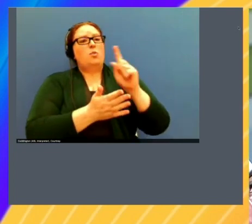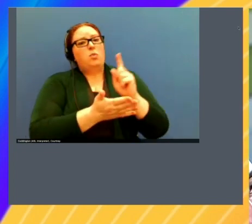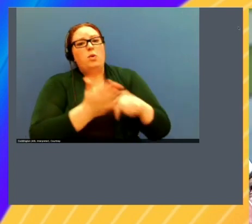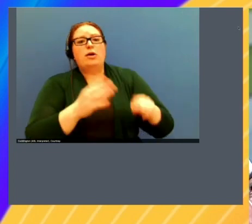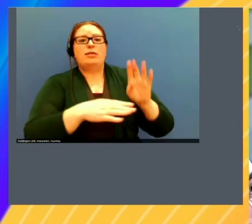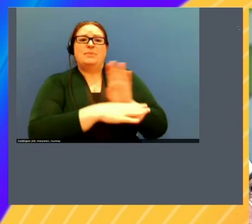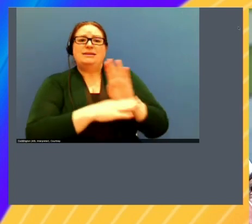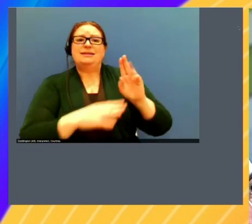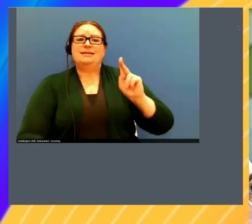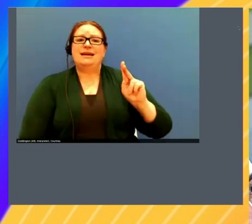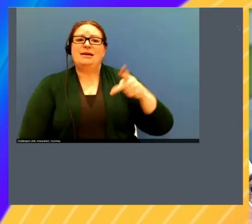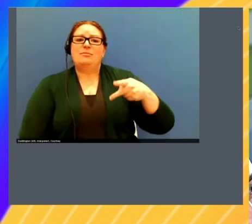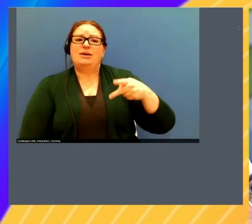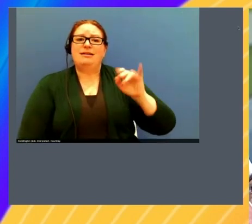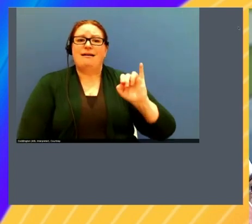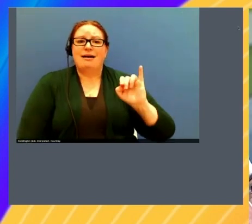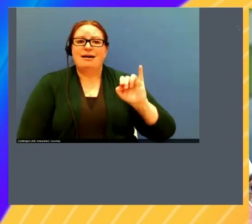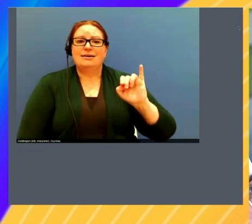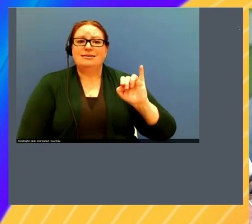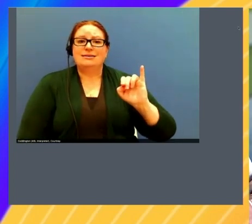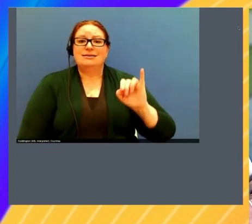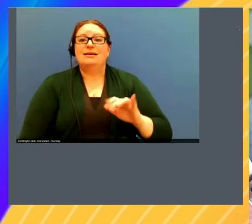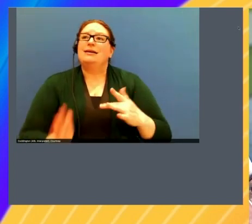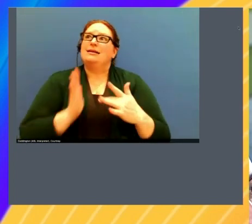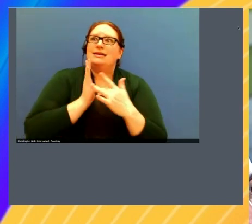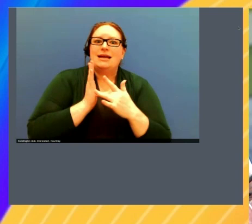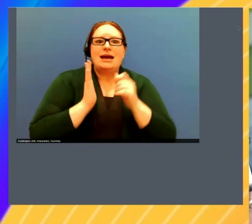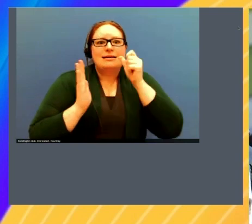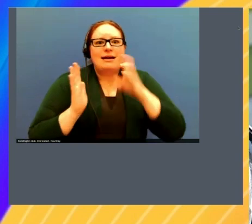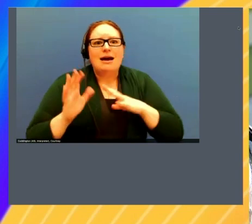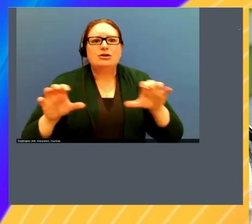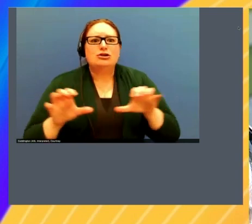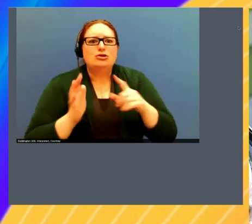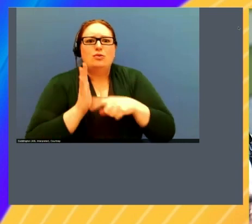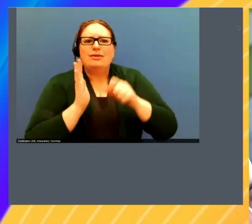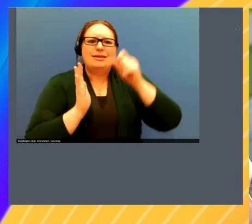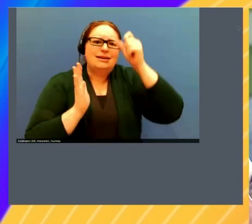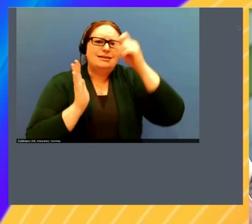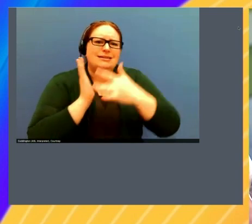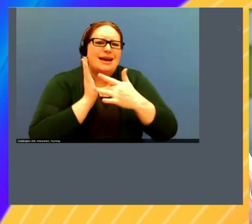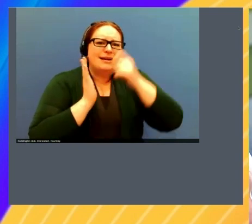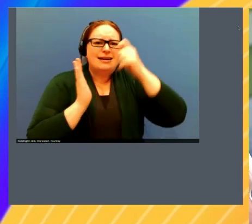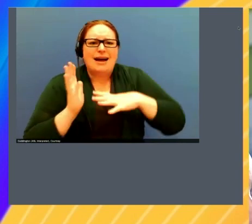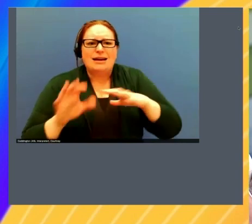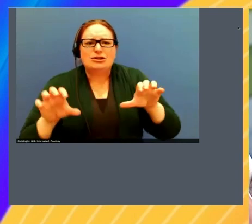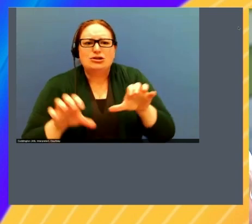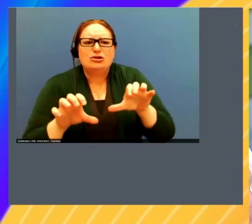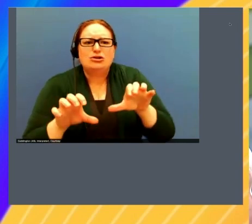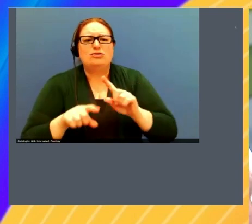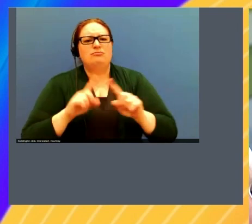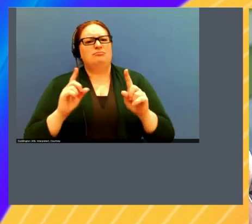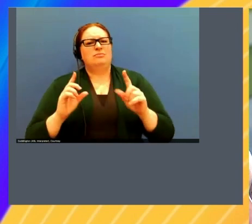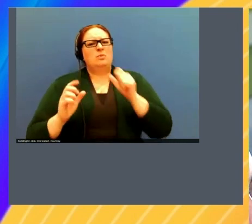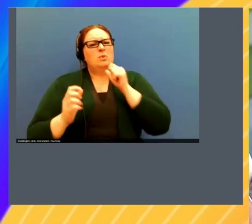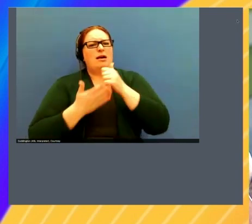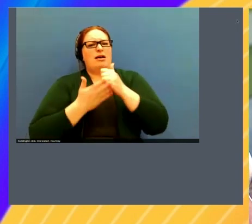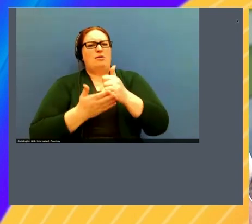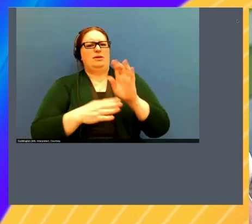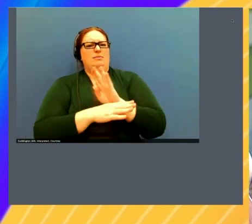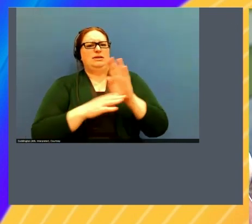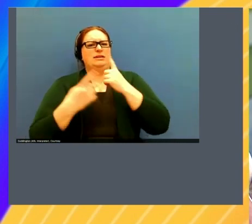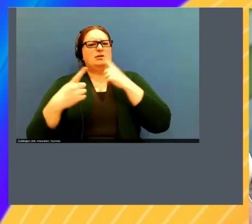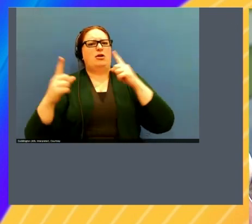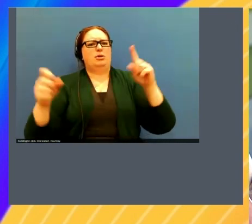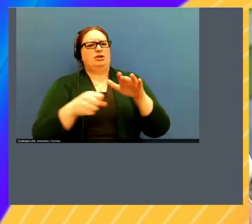just kind of like, let the tech guys do the tech guys. Great, we have the health of our environment, but we're not helping the business accomplish its full,